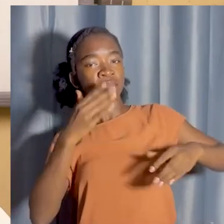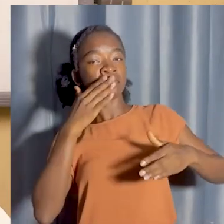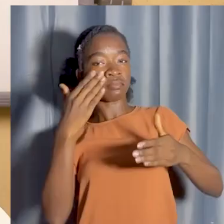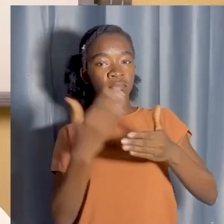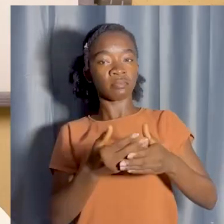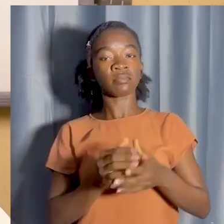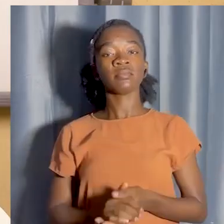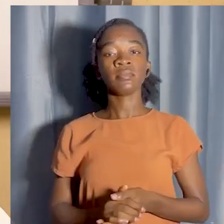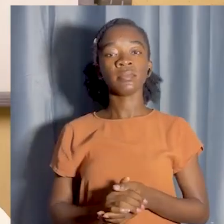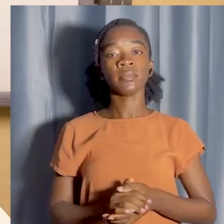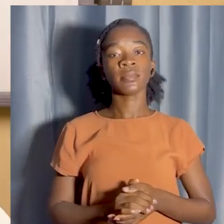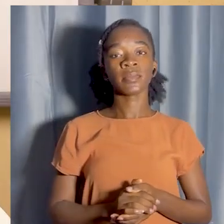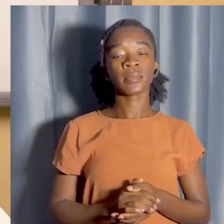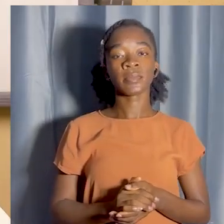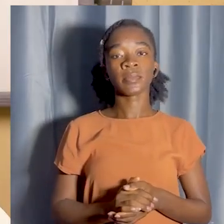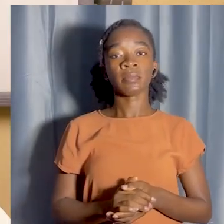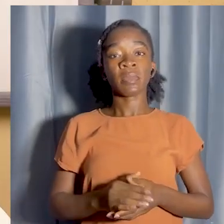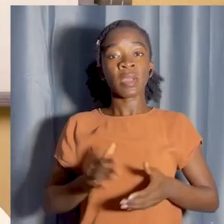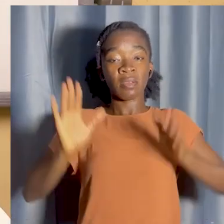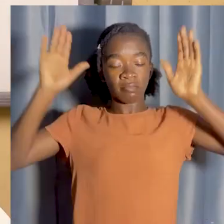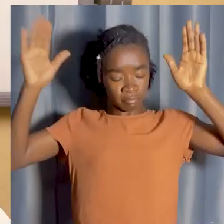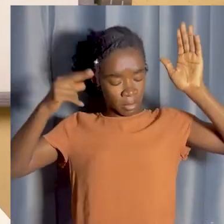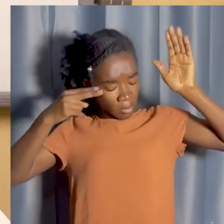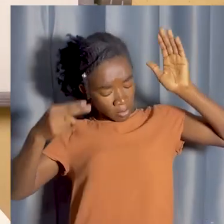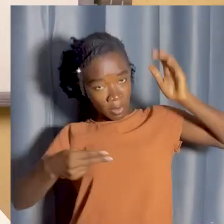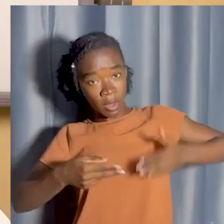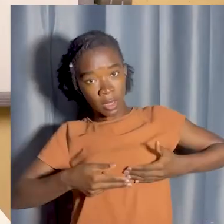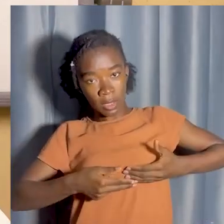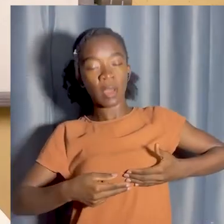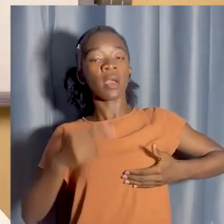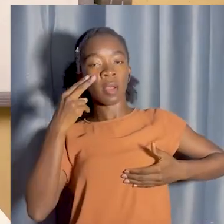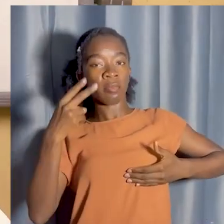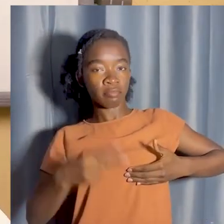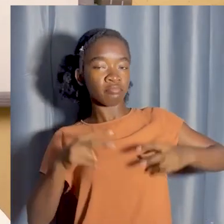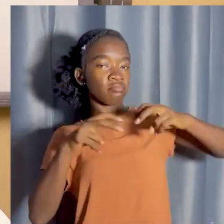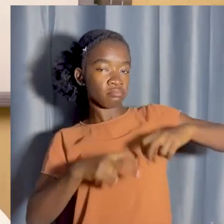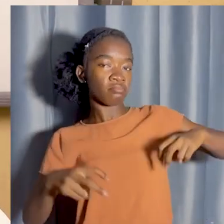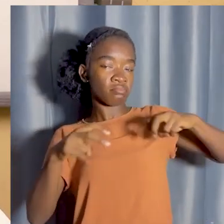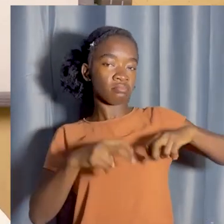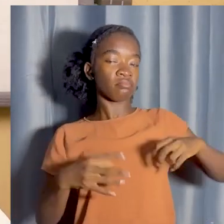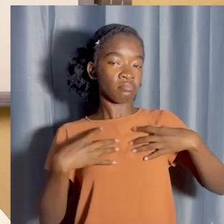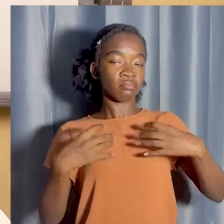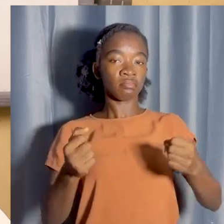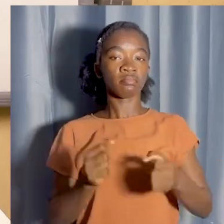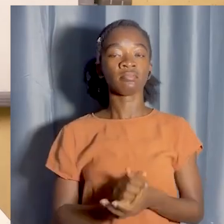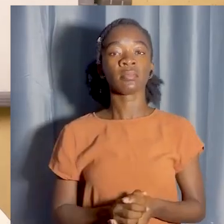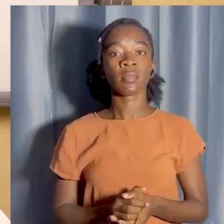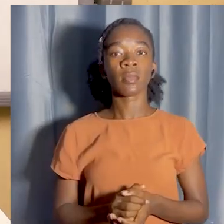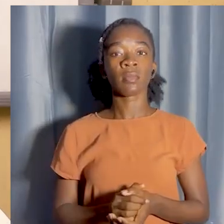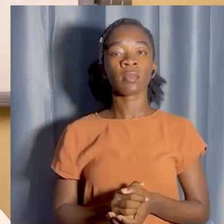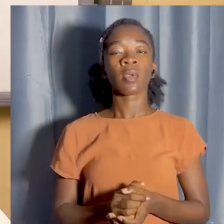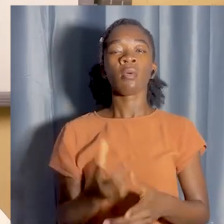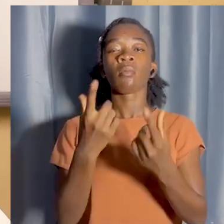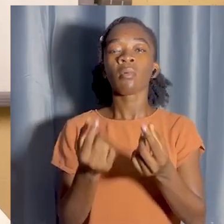all the way, you can actually use your hand to lift it up so that you can see the underside of it as well. So you basically want to look at